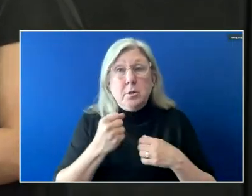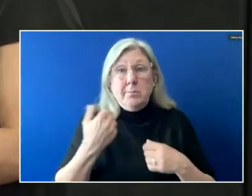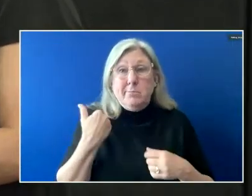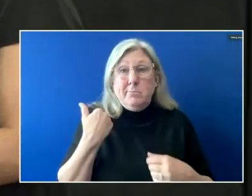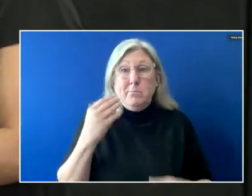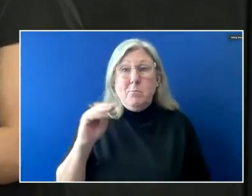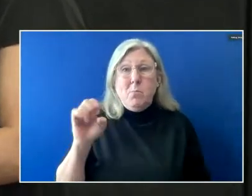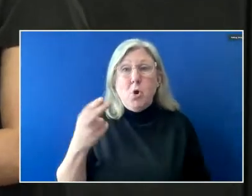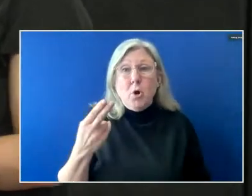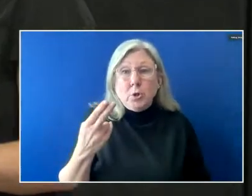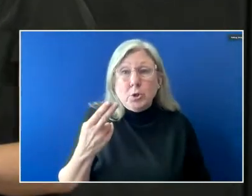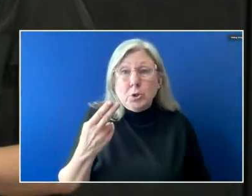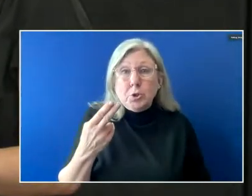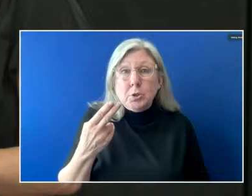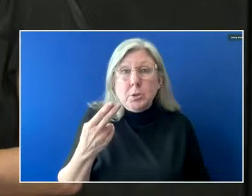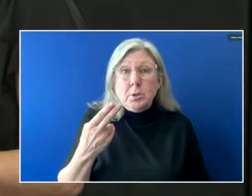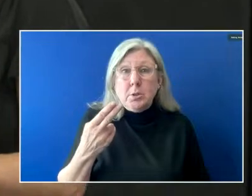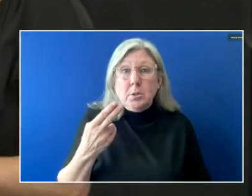um